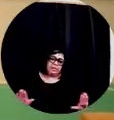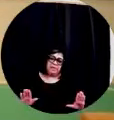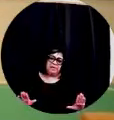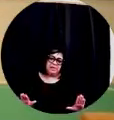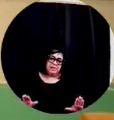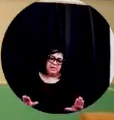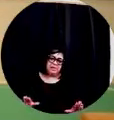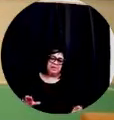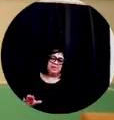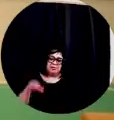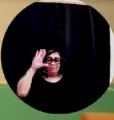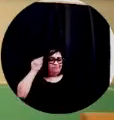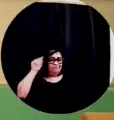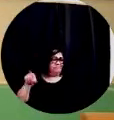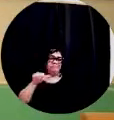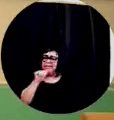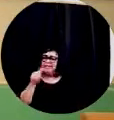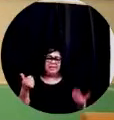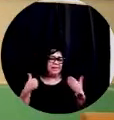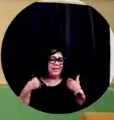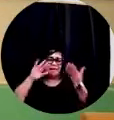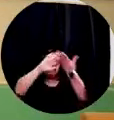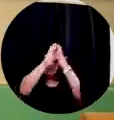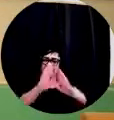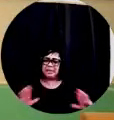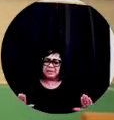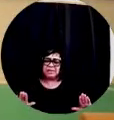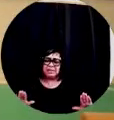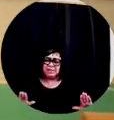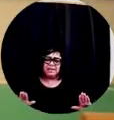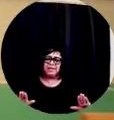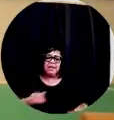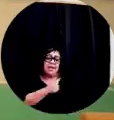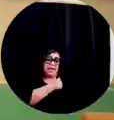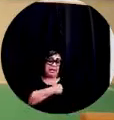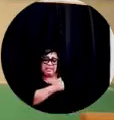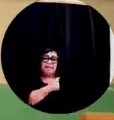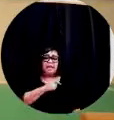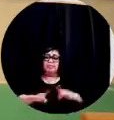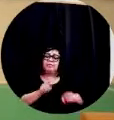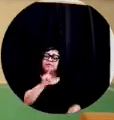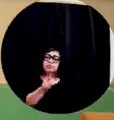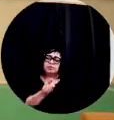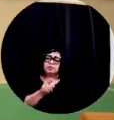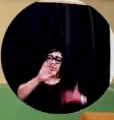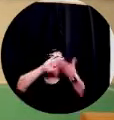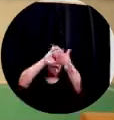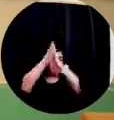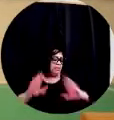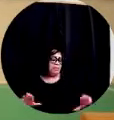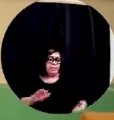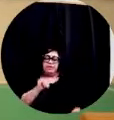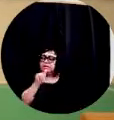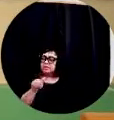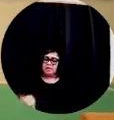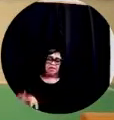help. Sad but true, peace is not found necessarily in the church.